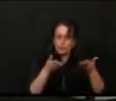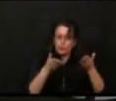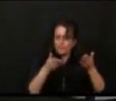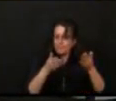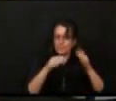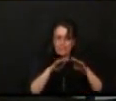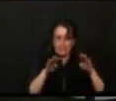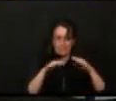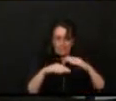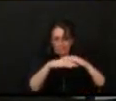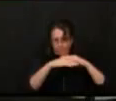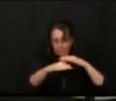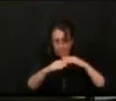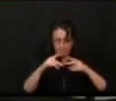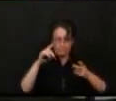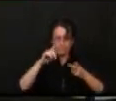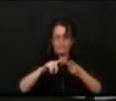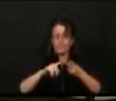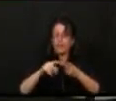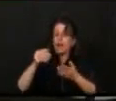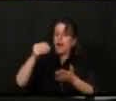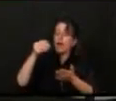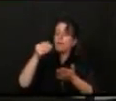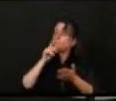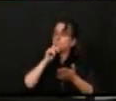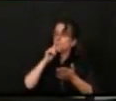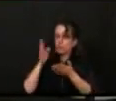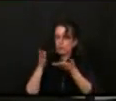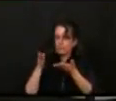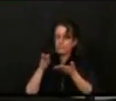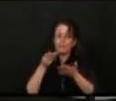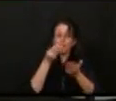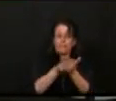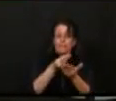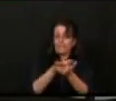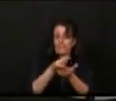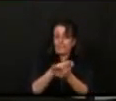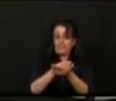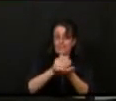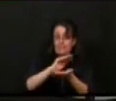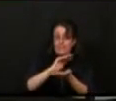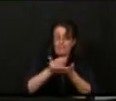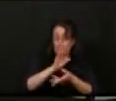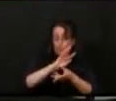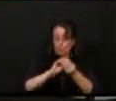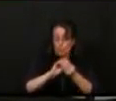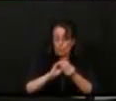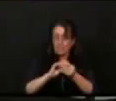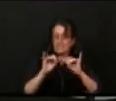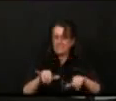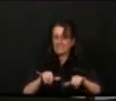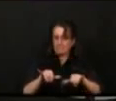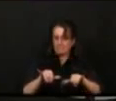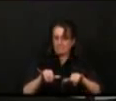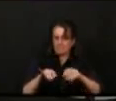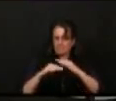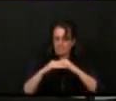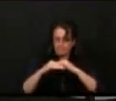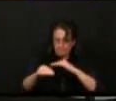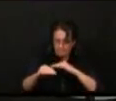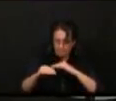and the level funded budget included questions as to both